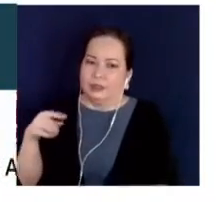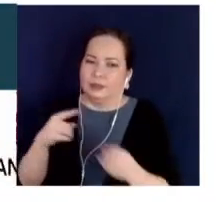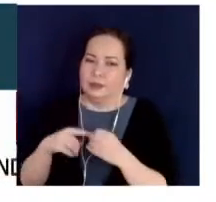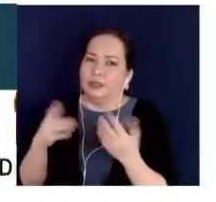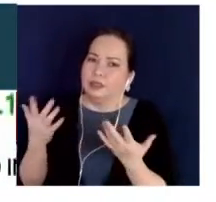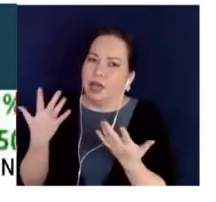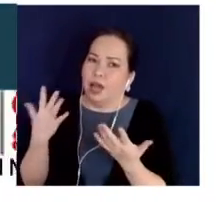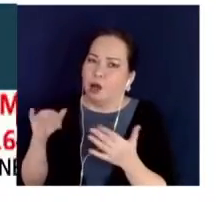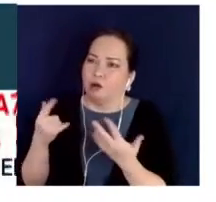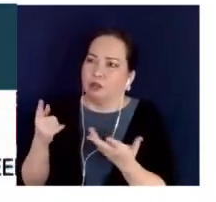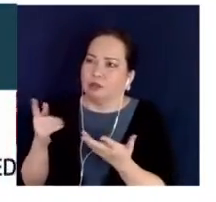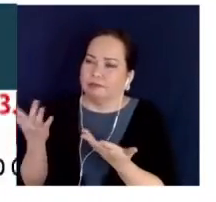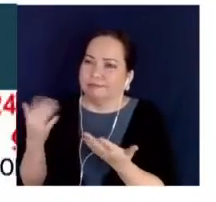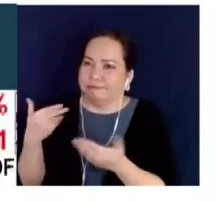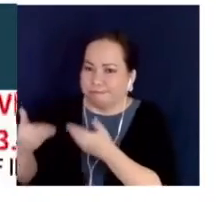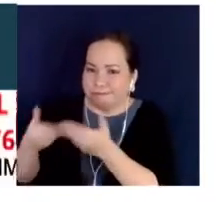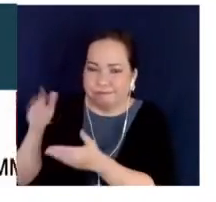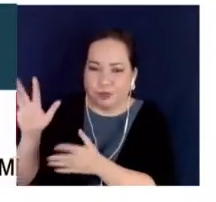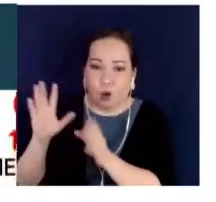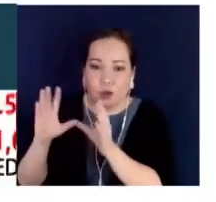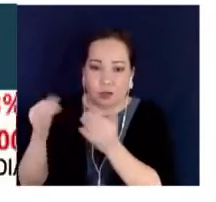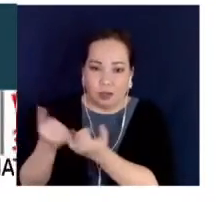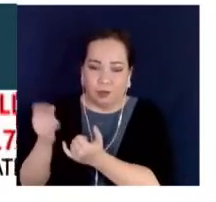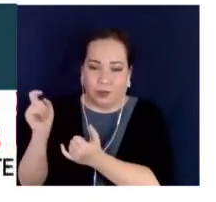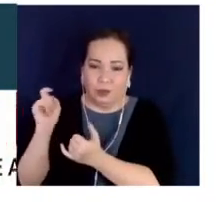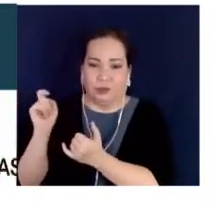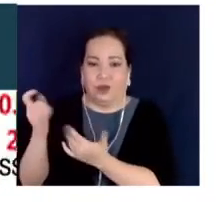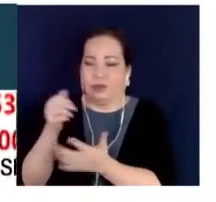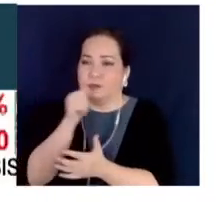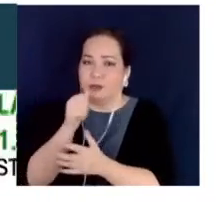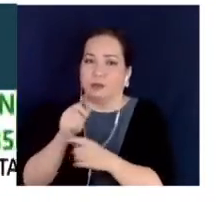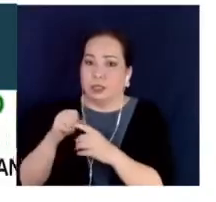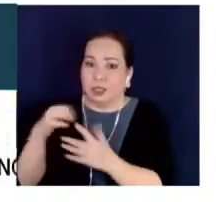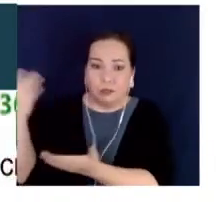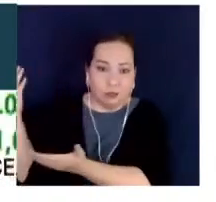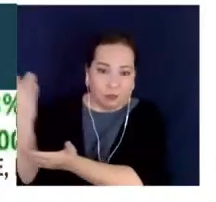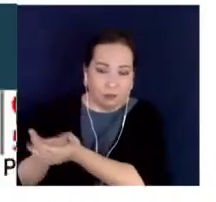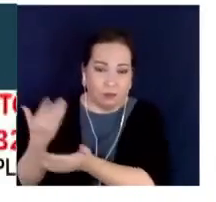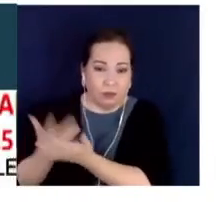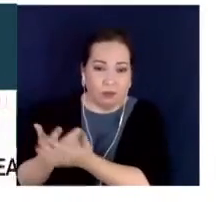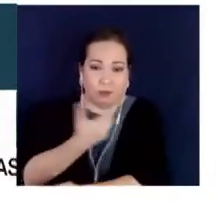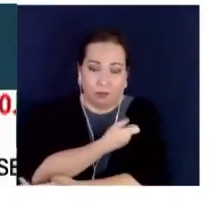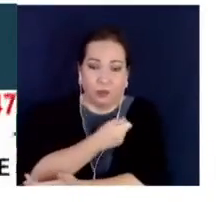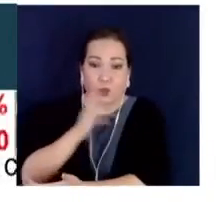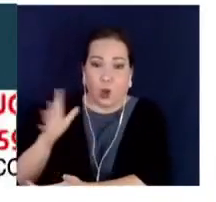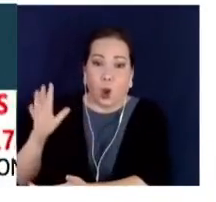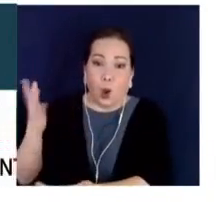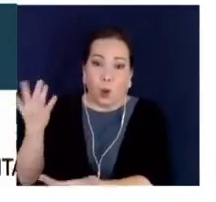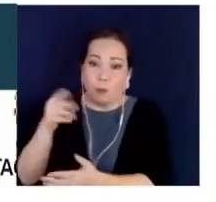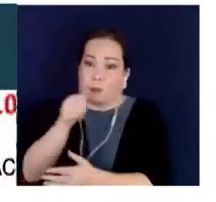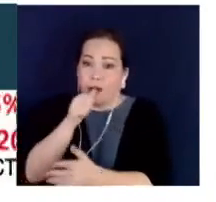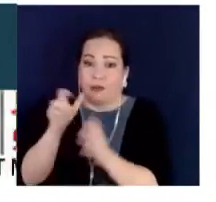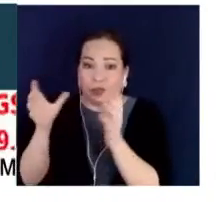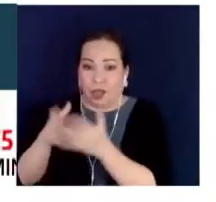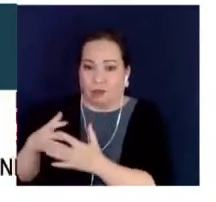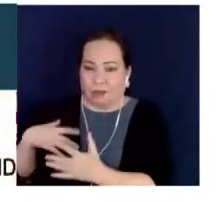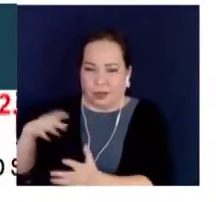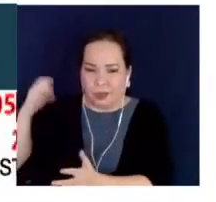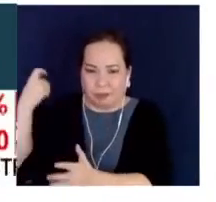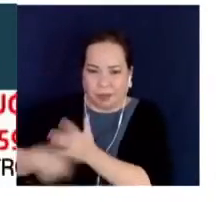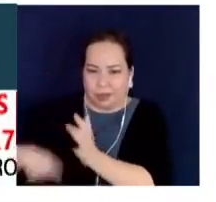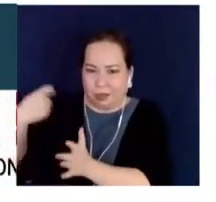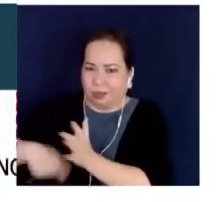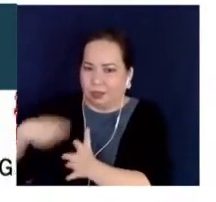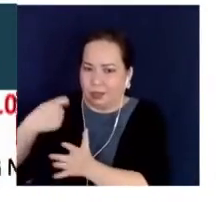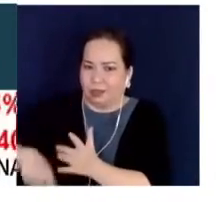is. Once those vaccines start to come, once the private sector really puts their money into motion and gets all these